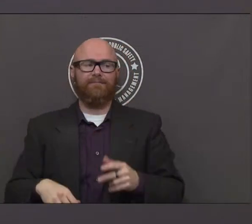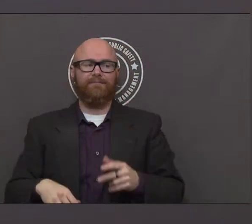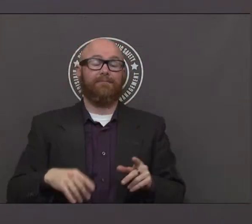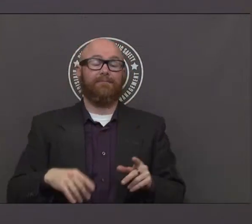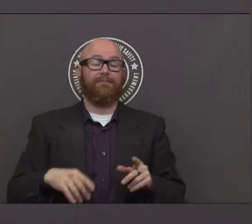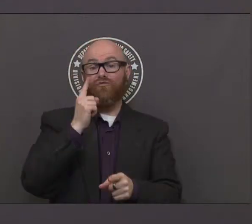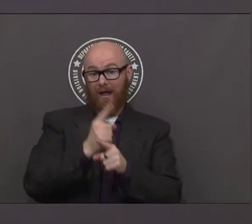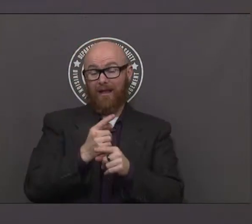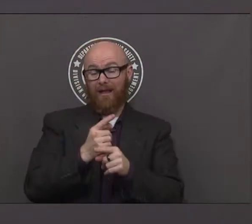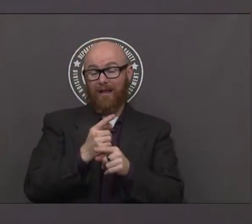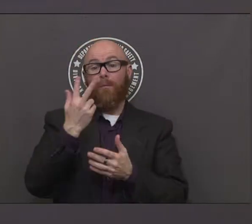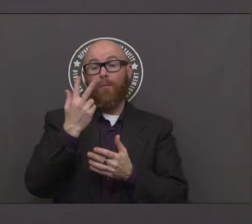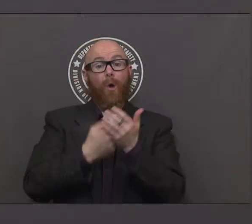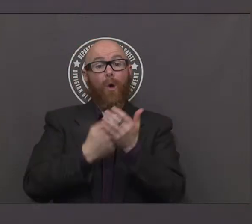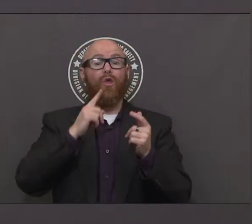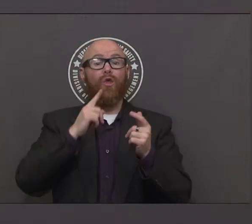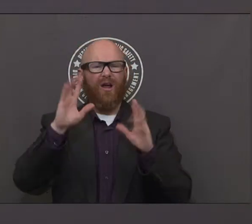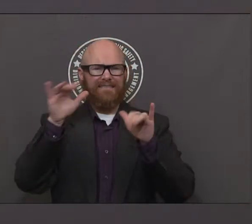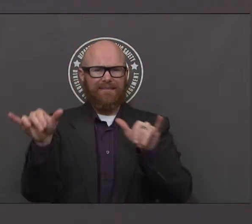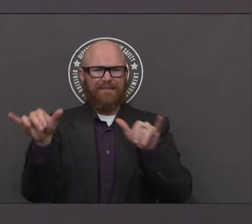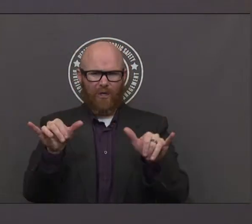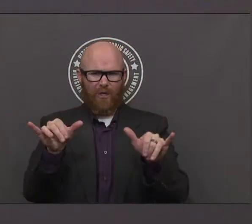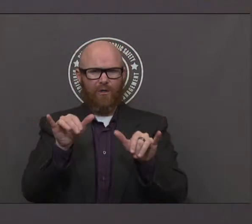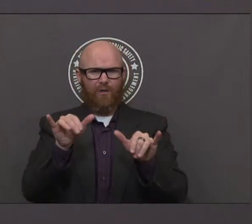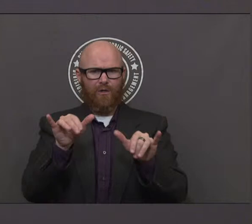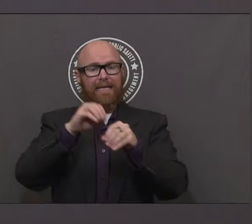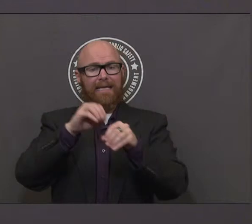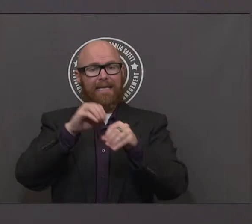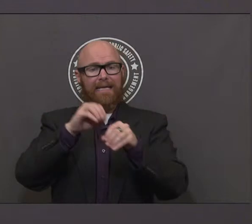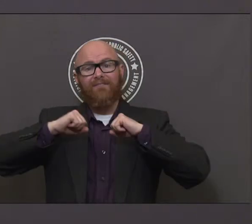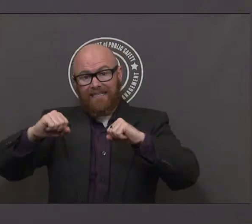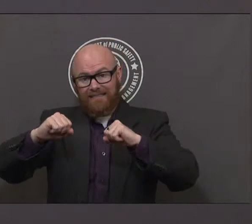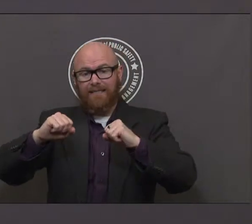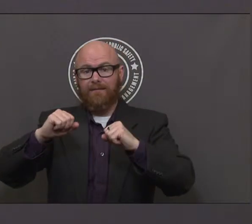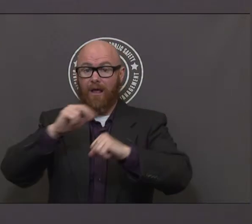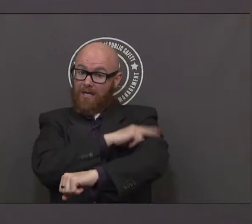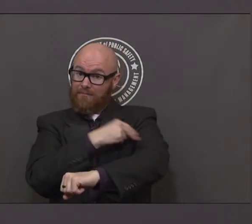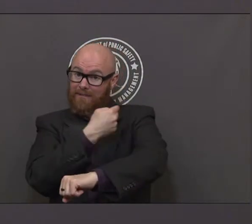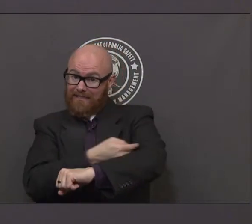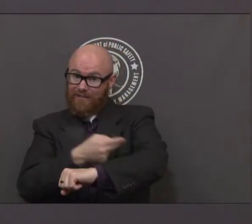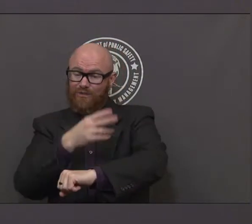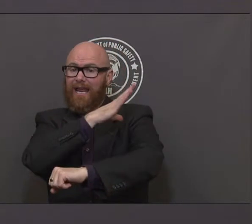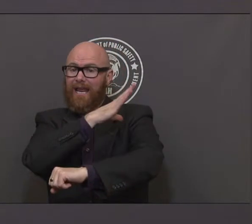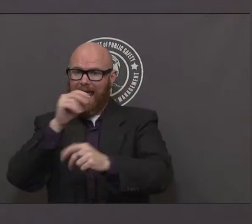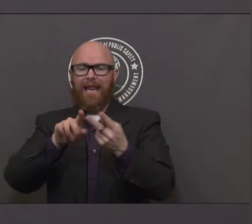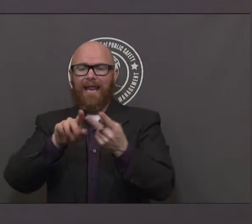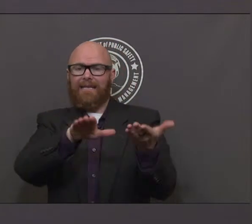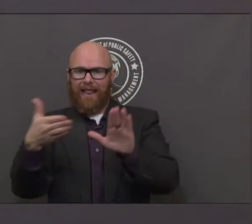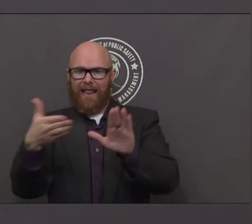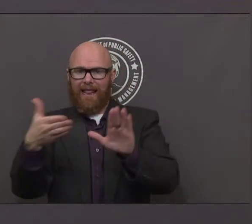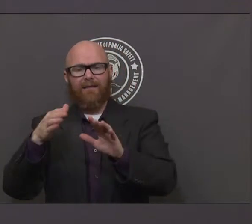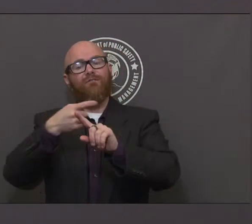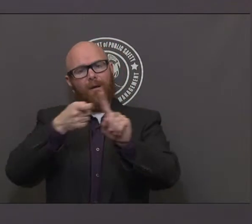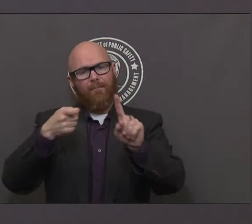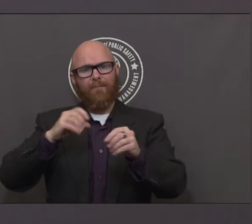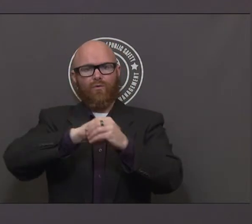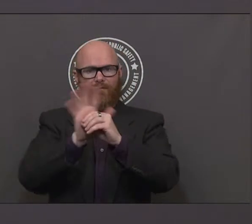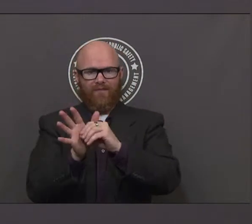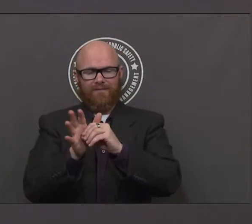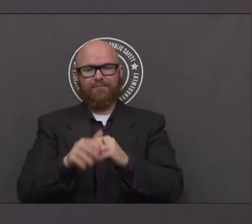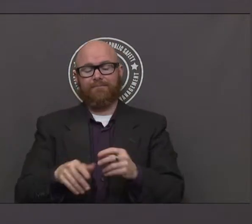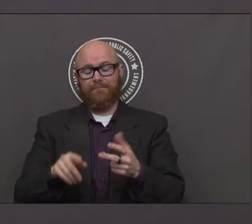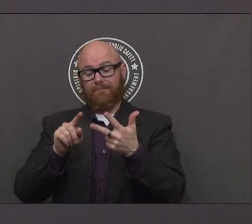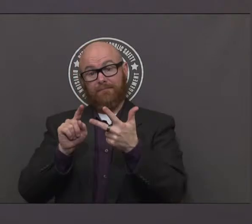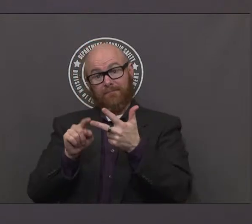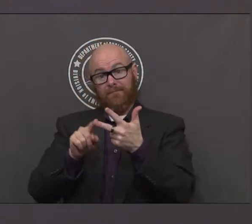in terms of their ability to prevent hospitalization and death due to COVID. And that's what we're trying to do here. In the Johnson & Johnson